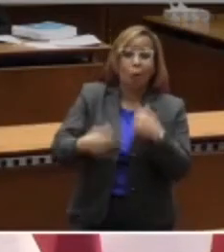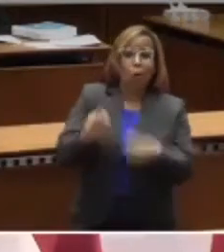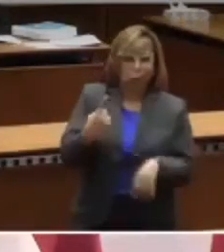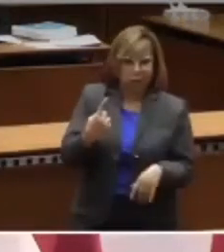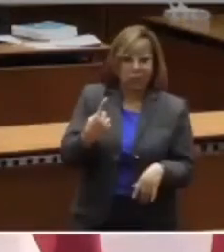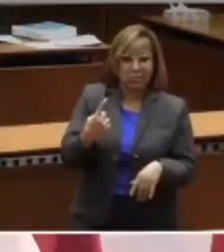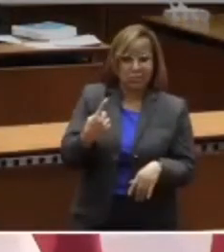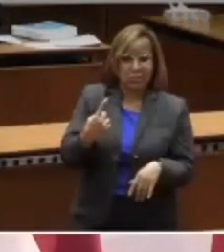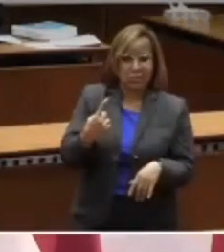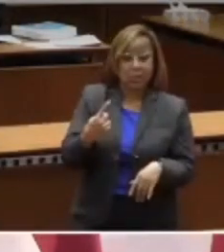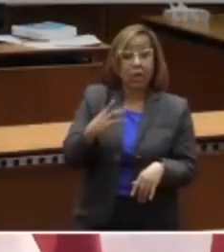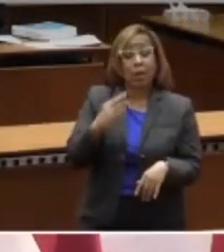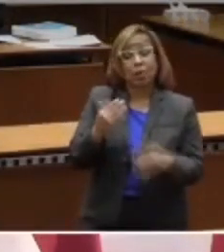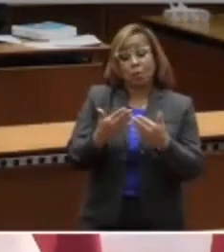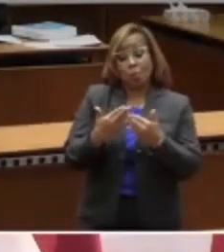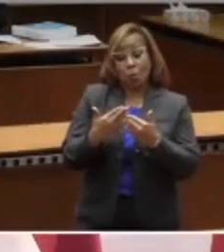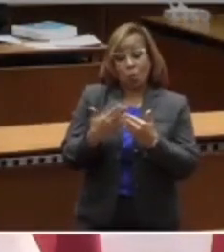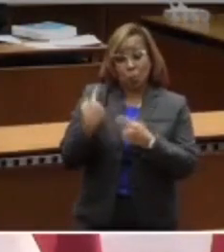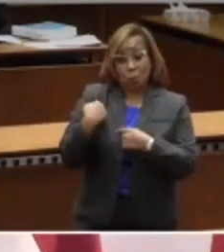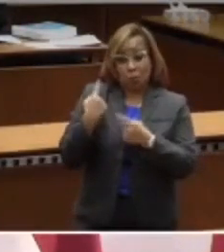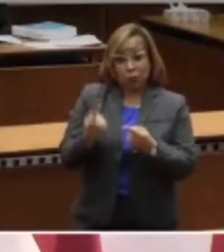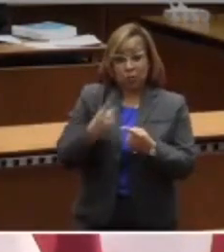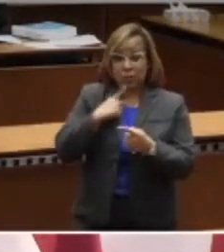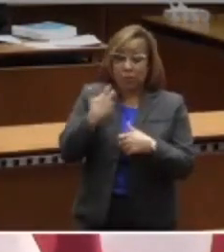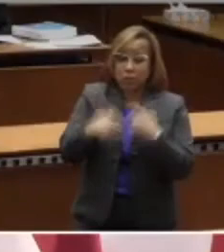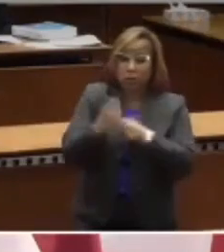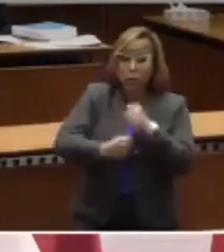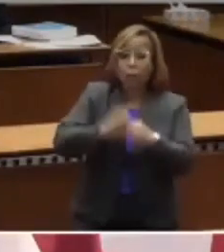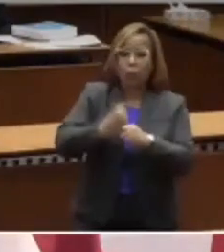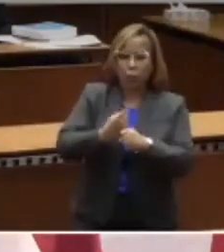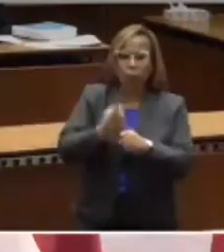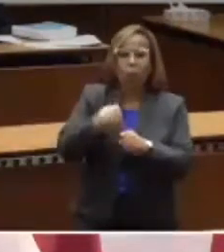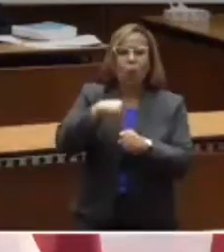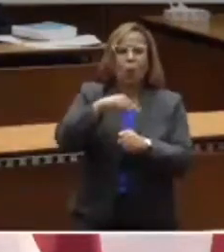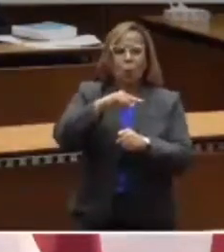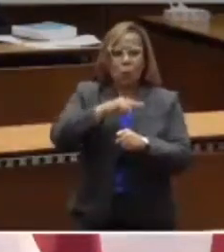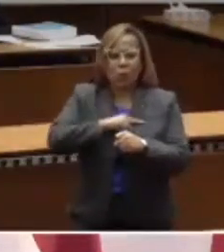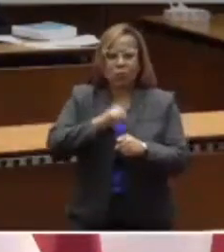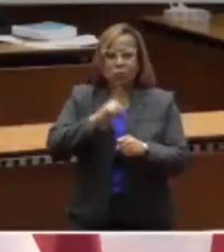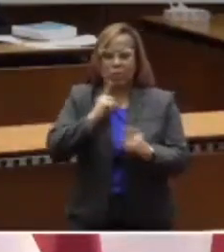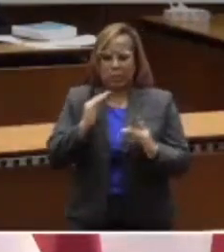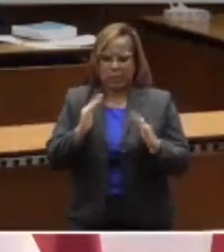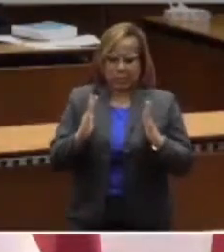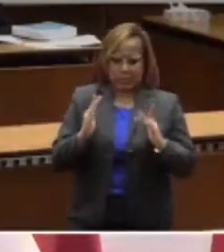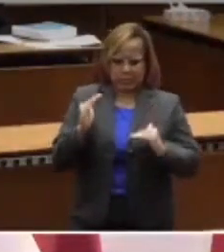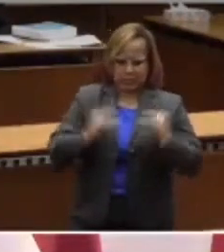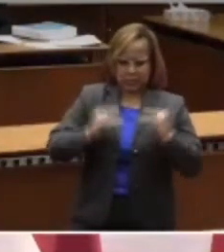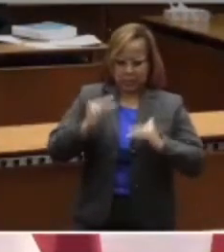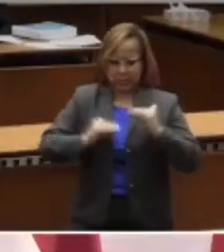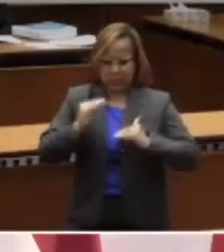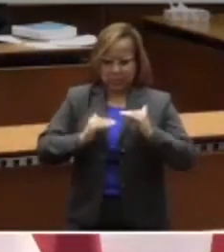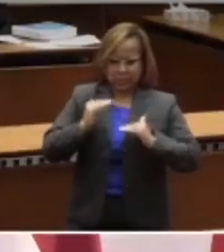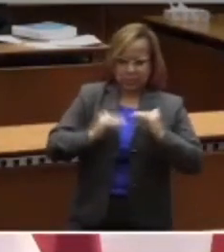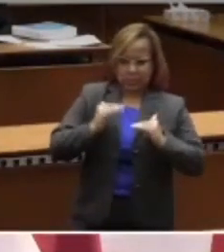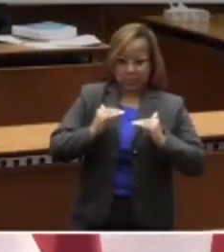blows. And over the course of this very tough year, we have been on the ropes, and the referee has started the